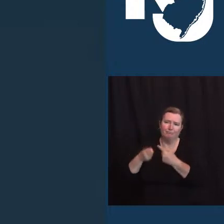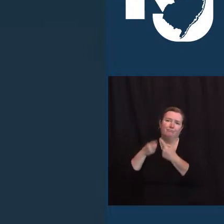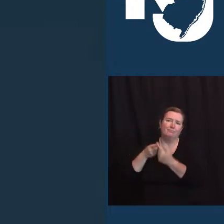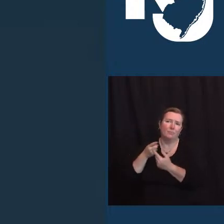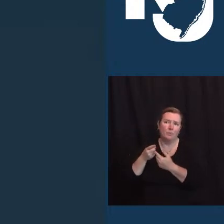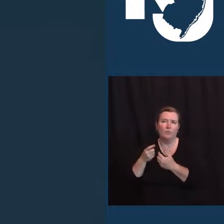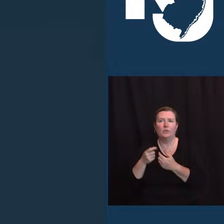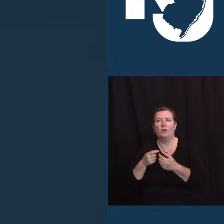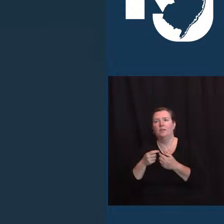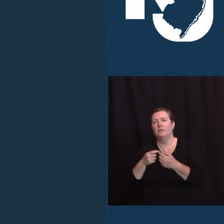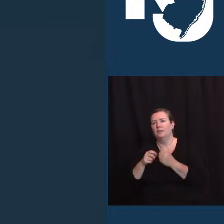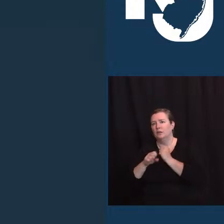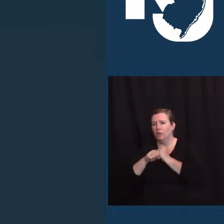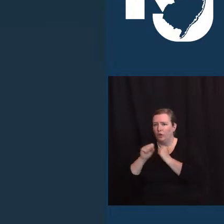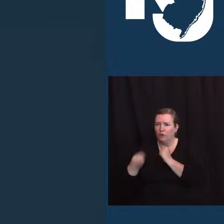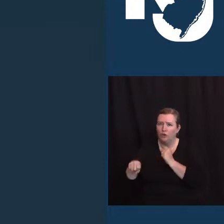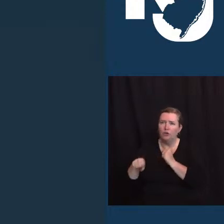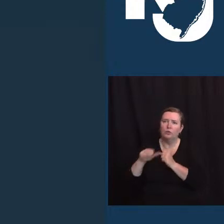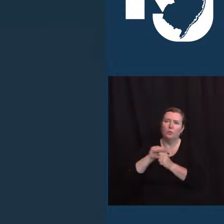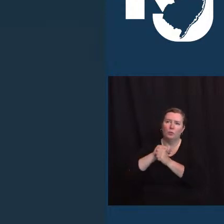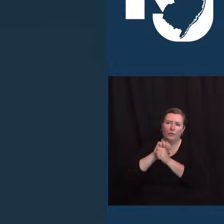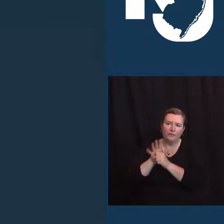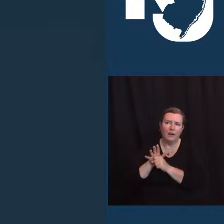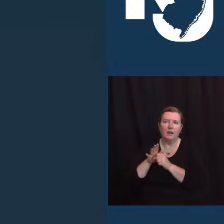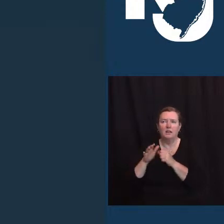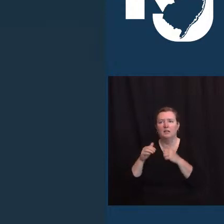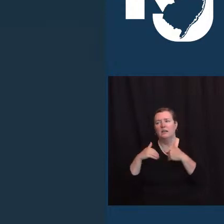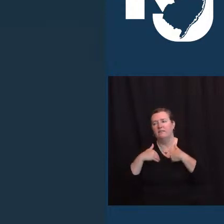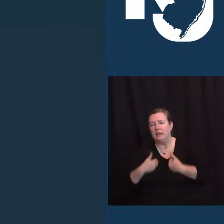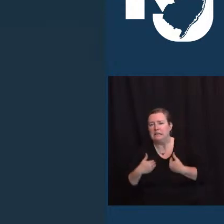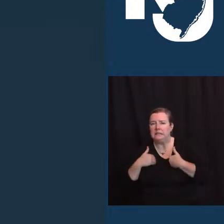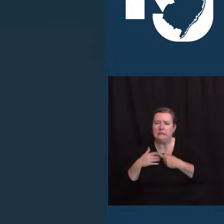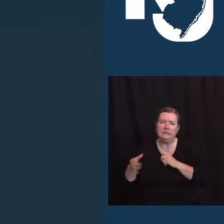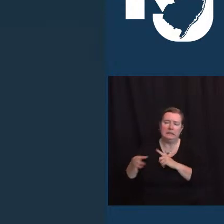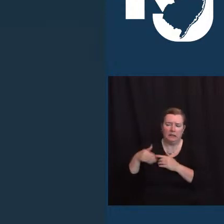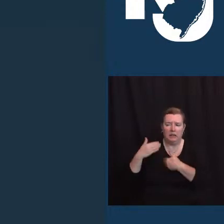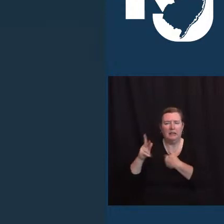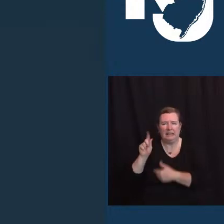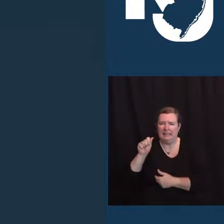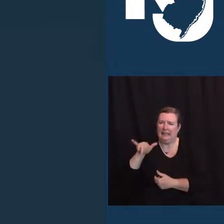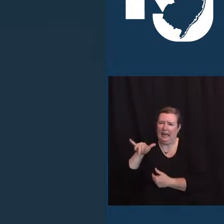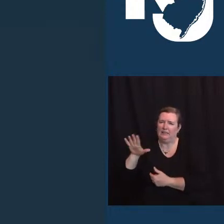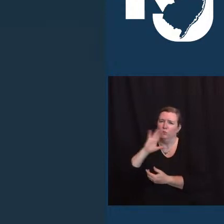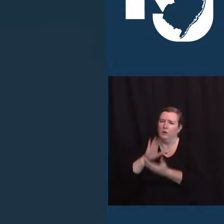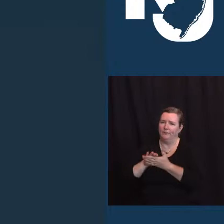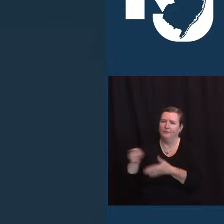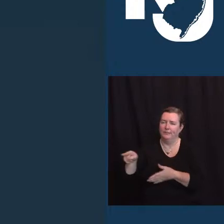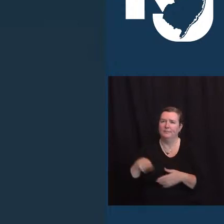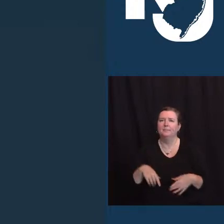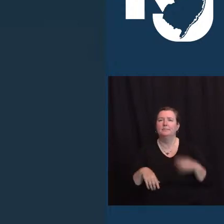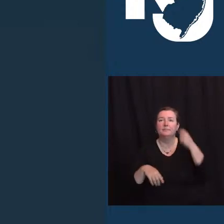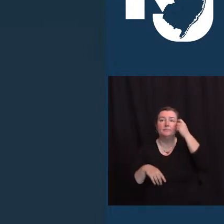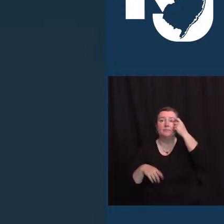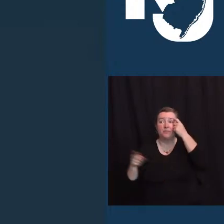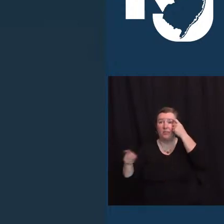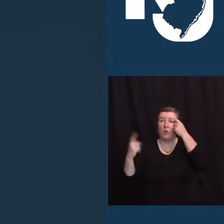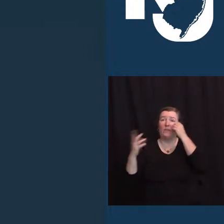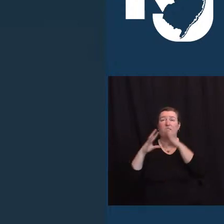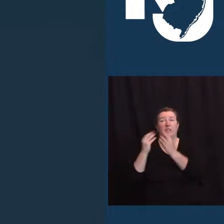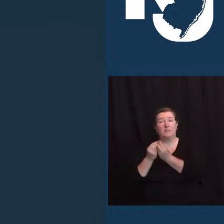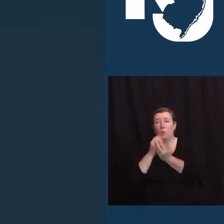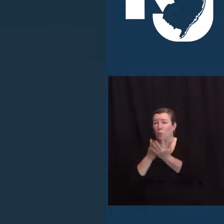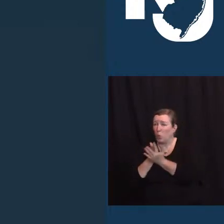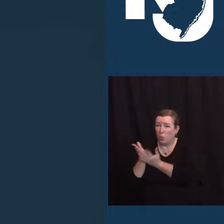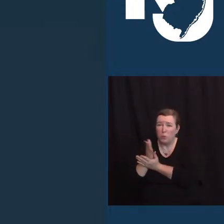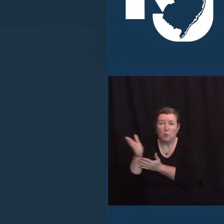long-haul fatigue and syndrome. And we know that they aren't the only family by a long shot experiencing such